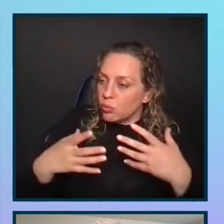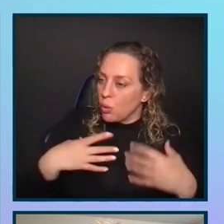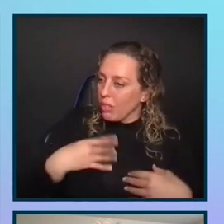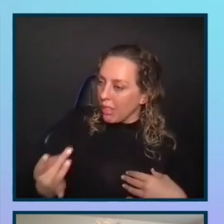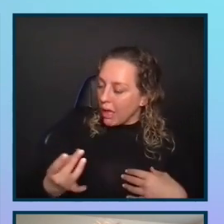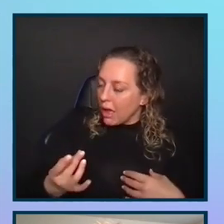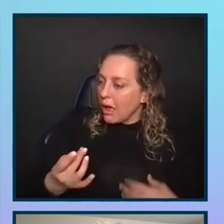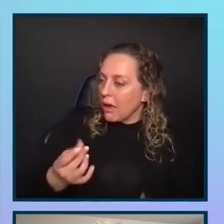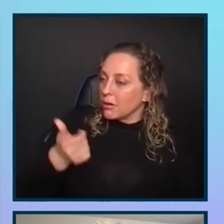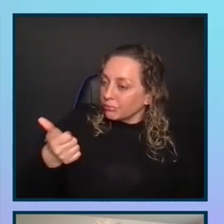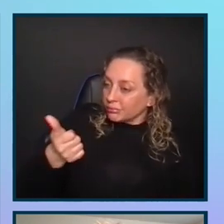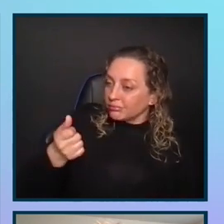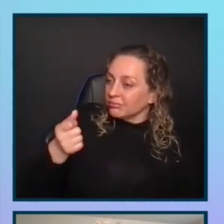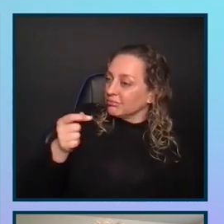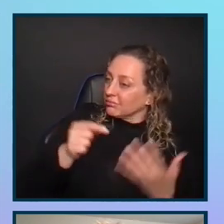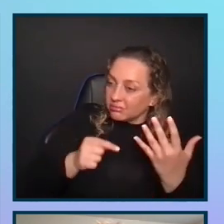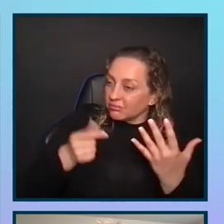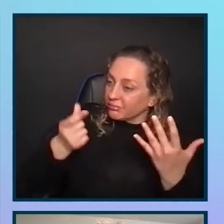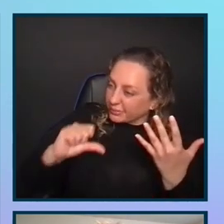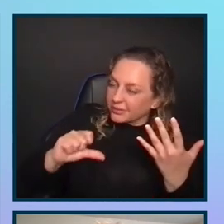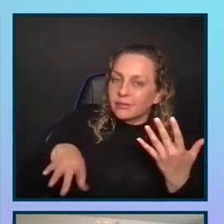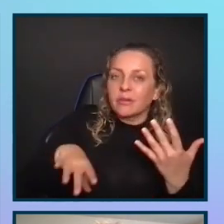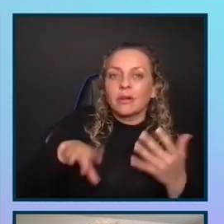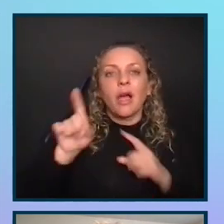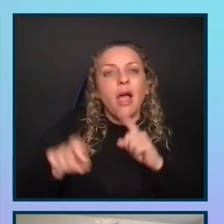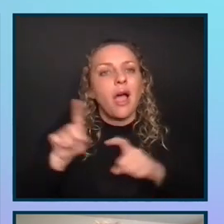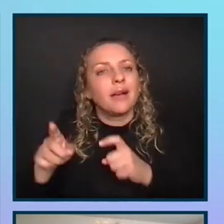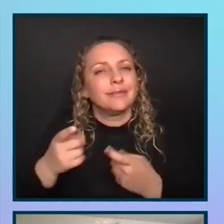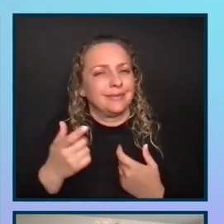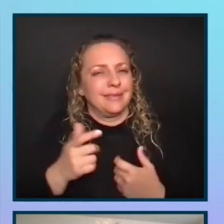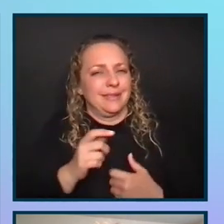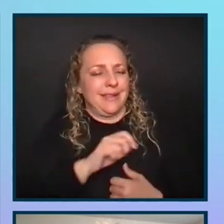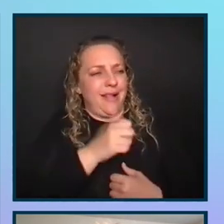same way you would with any other UX research.